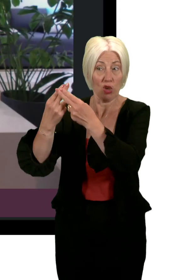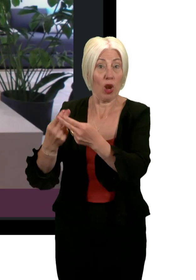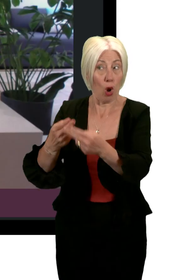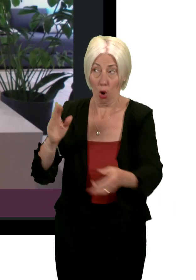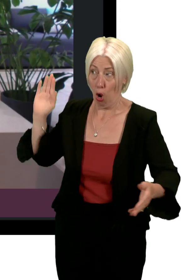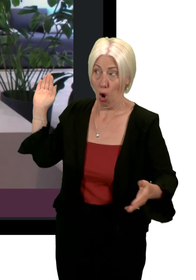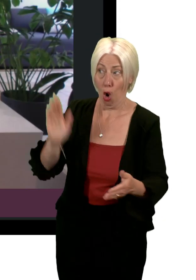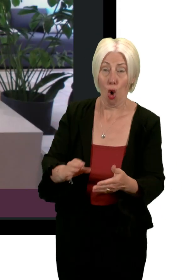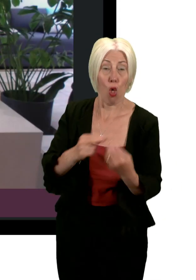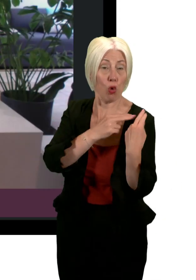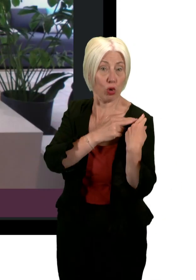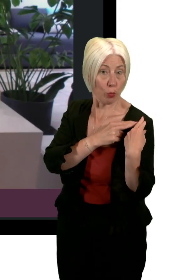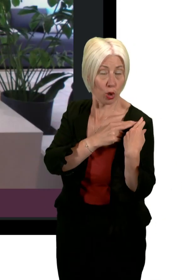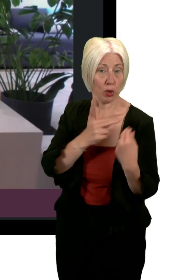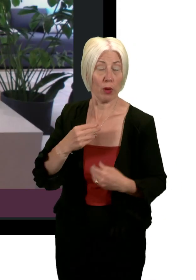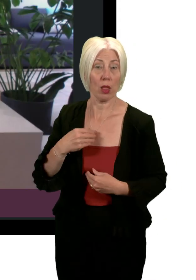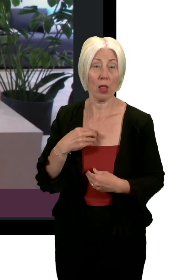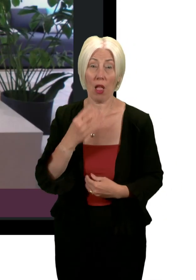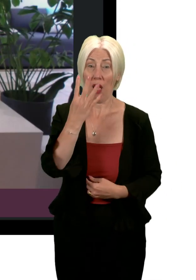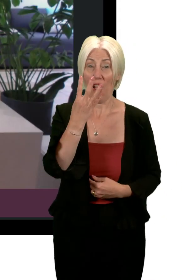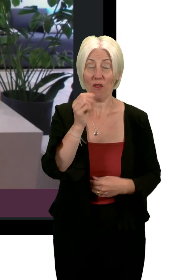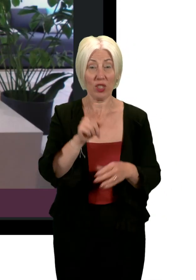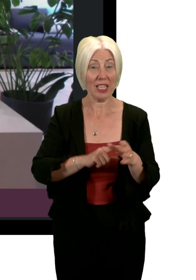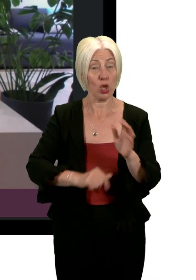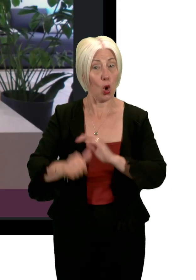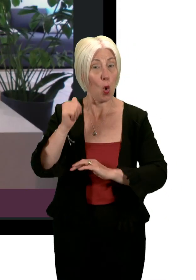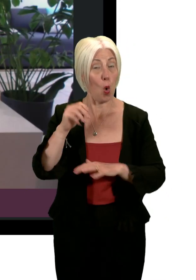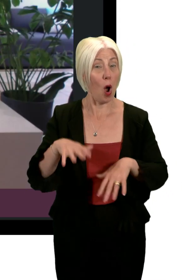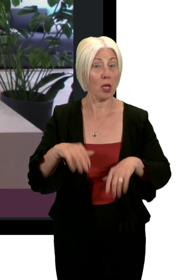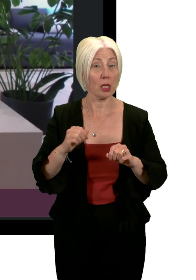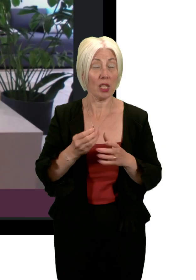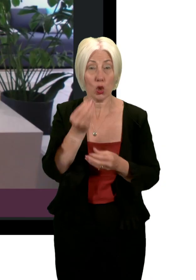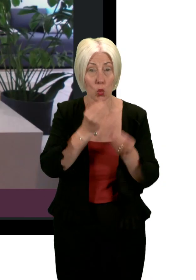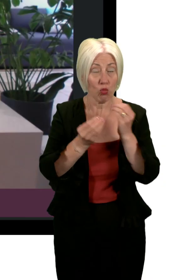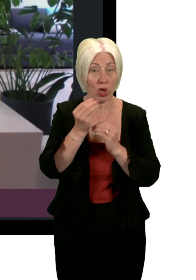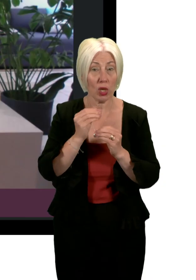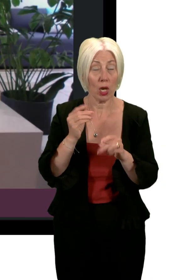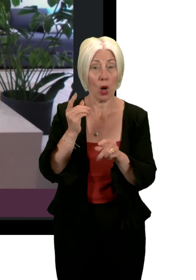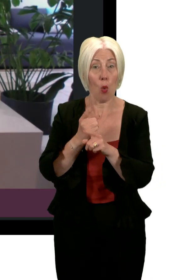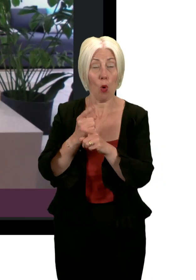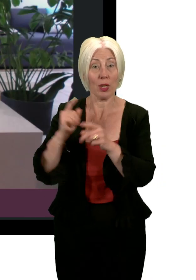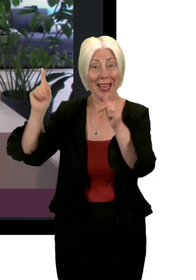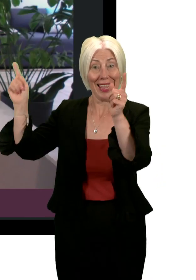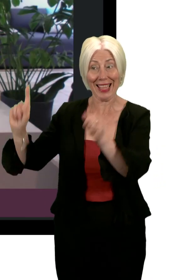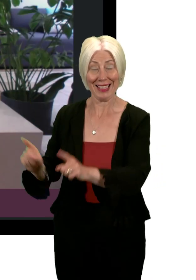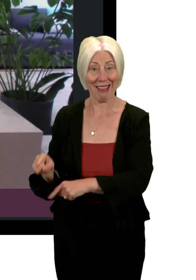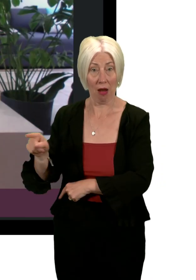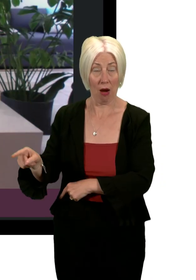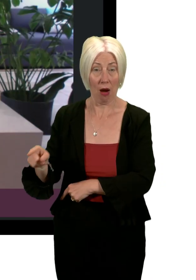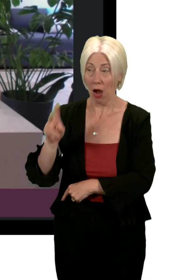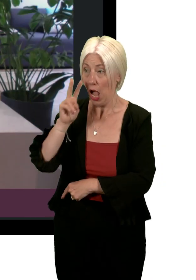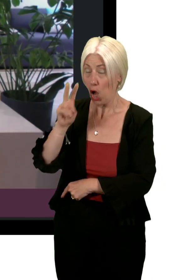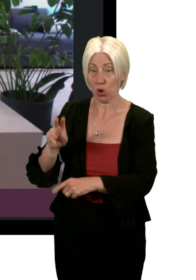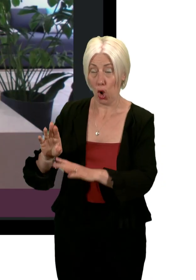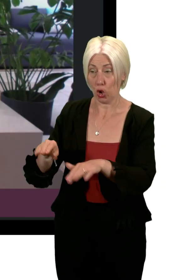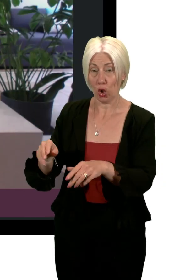got into nutrition over 40 years ago. I worked in India in a very remote area, and I saw children dying because of the